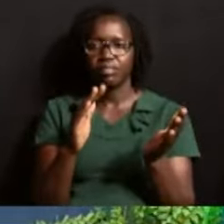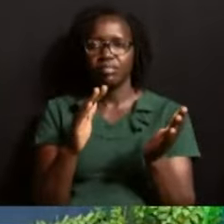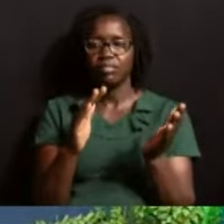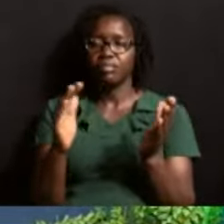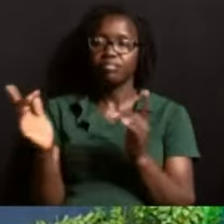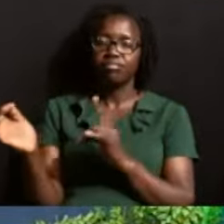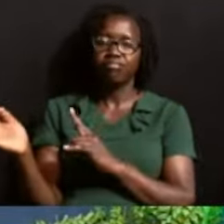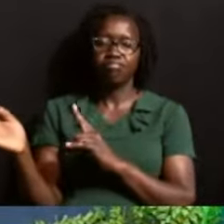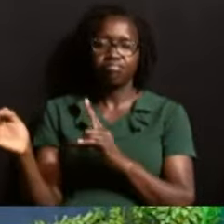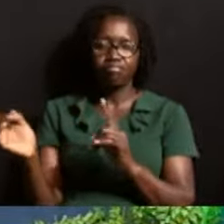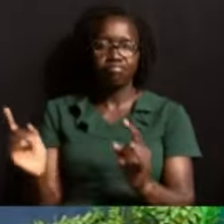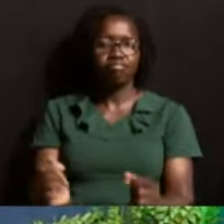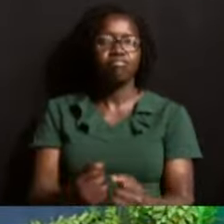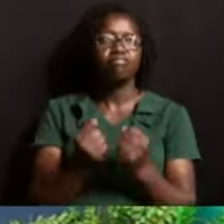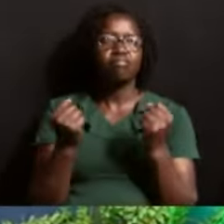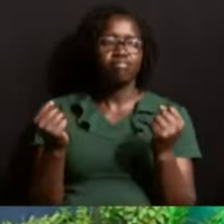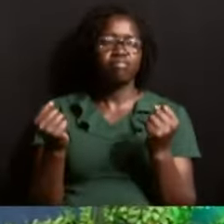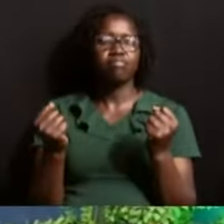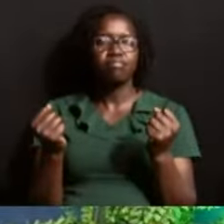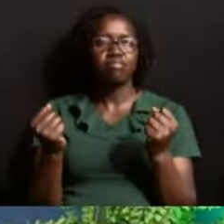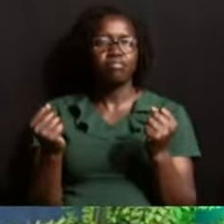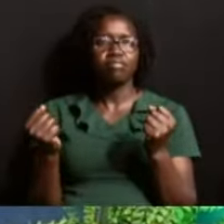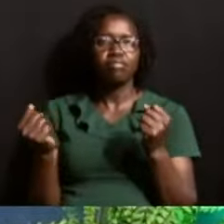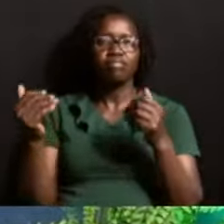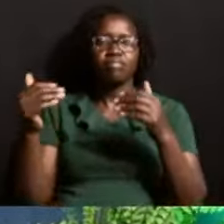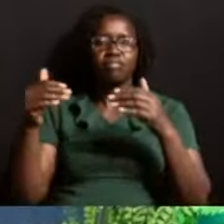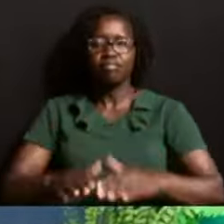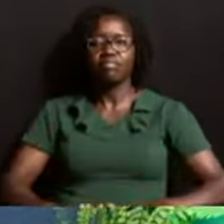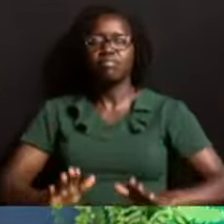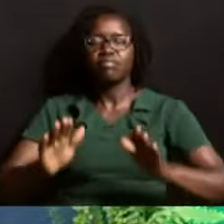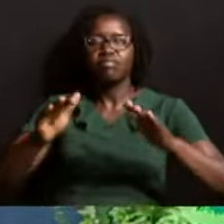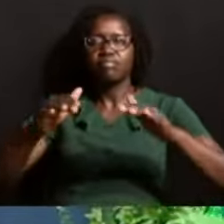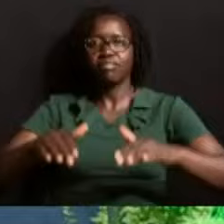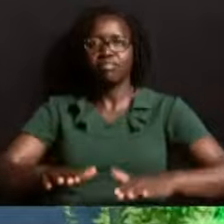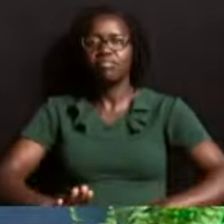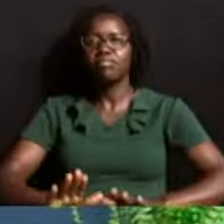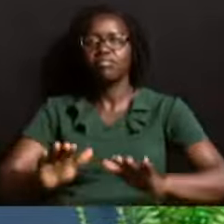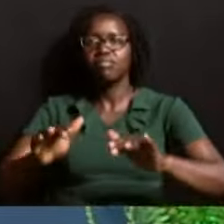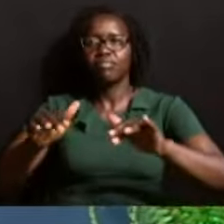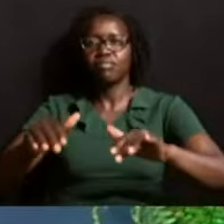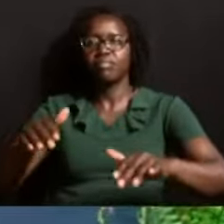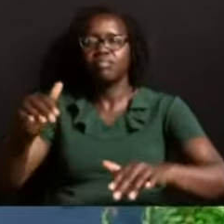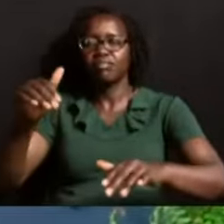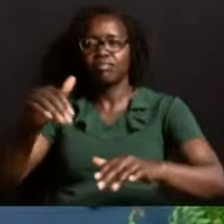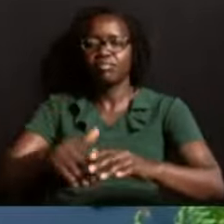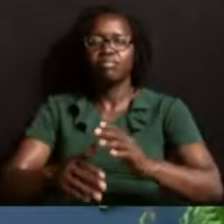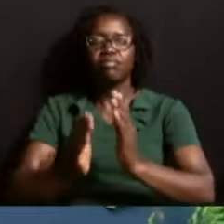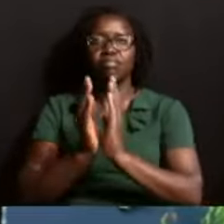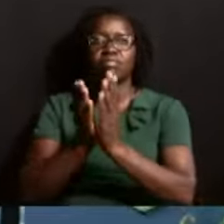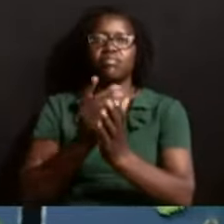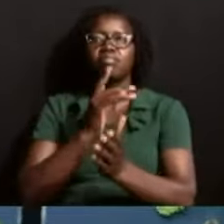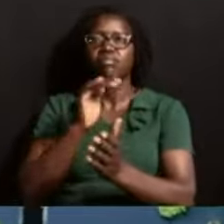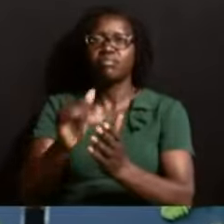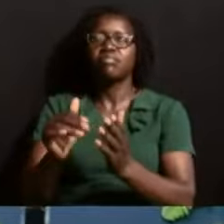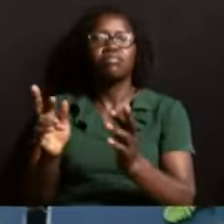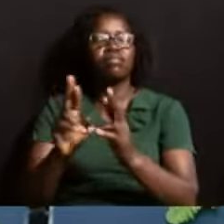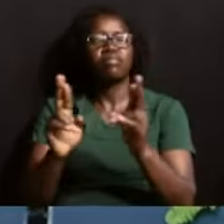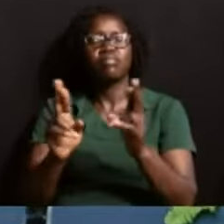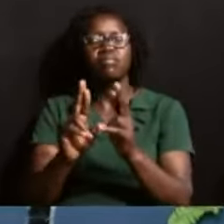came and the waves beat into the boat so that it was